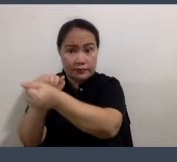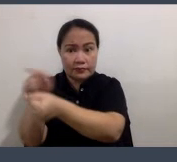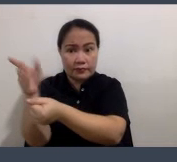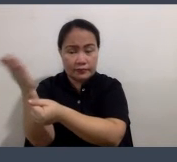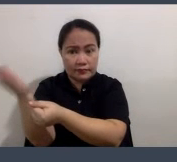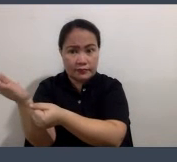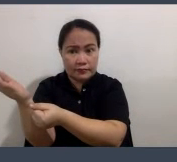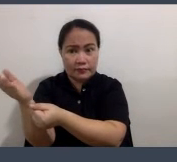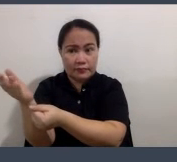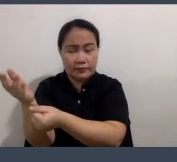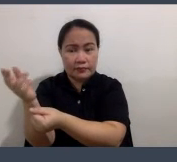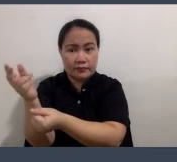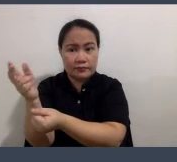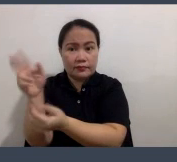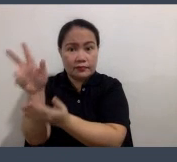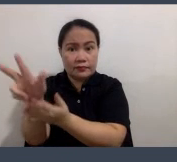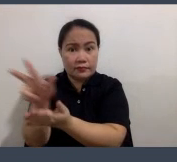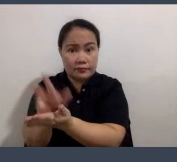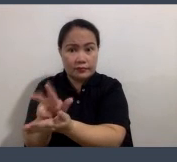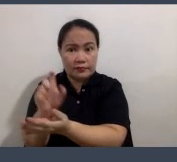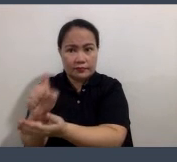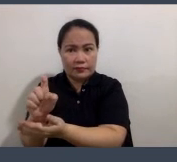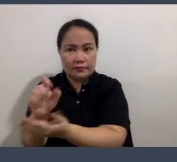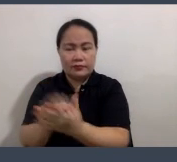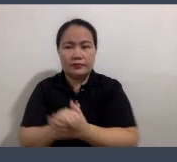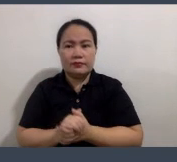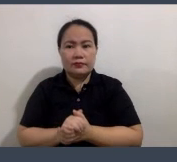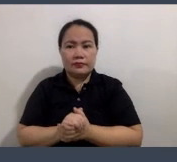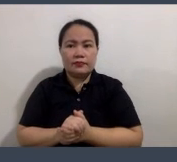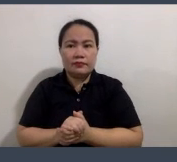substituted to your variable x.